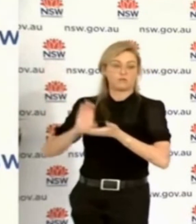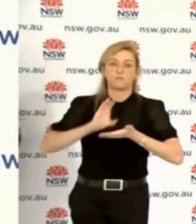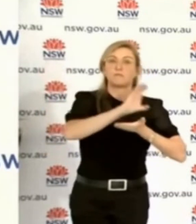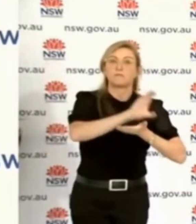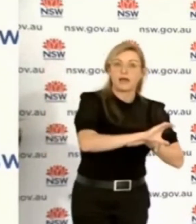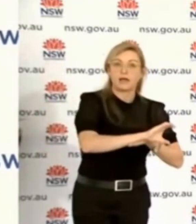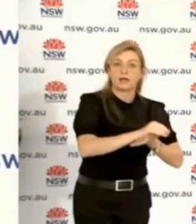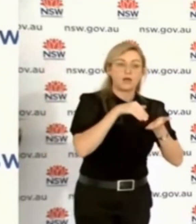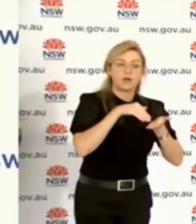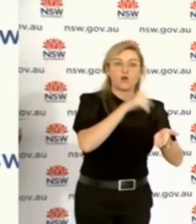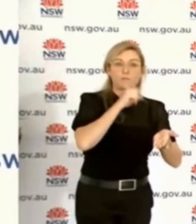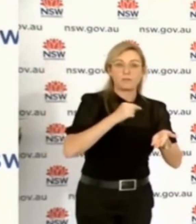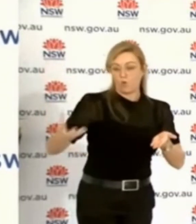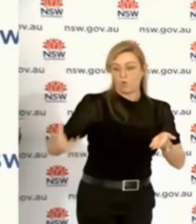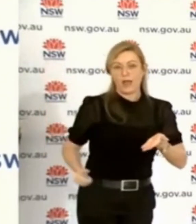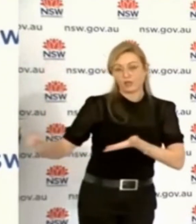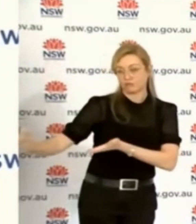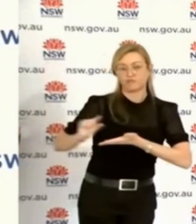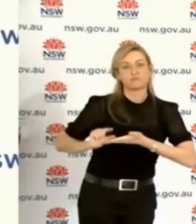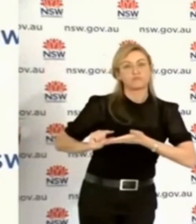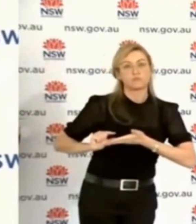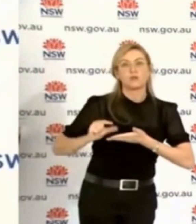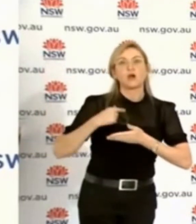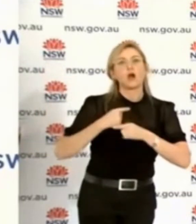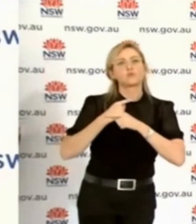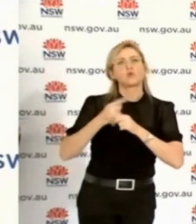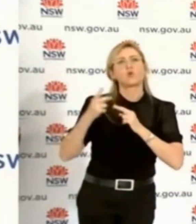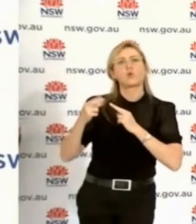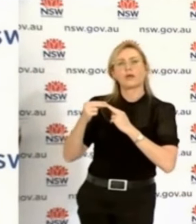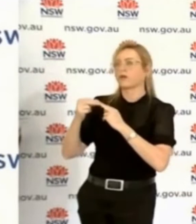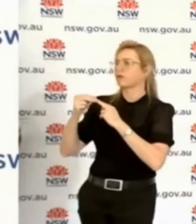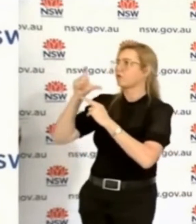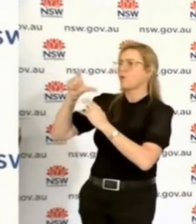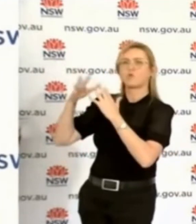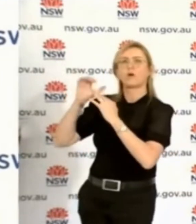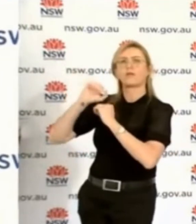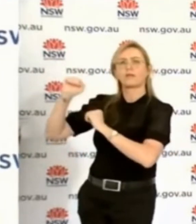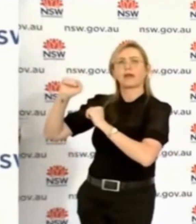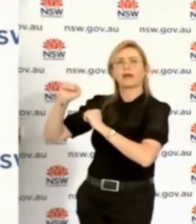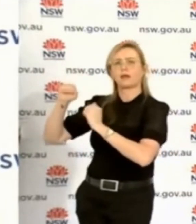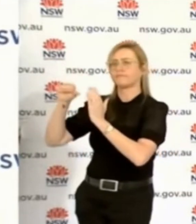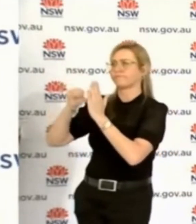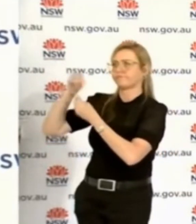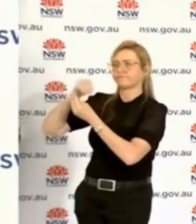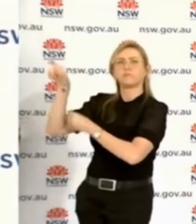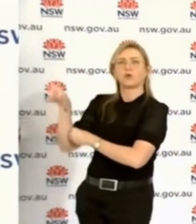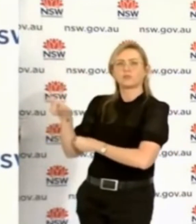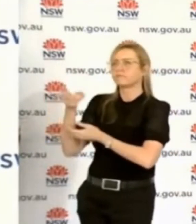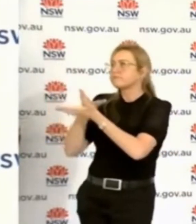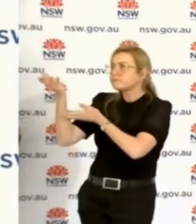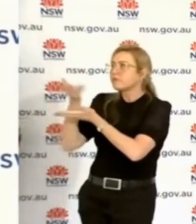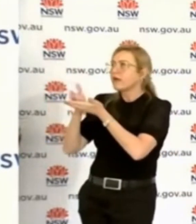government. I'm in regular discussions with Josh Frydenberg in relation to the continuation of that support.